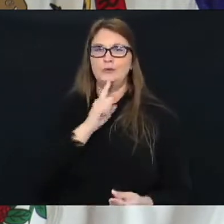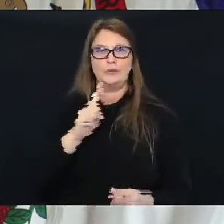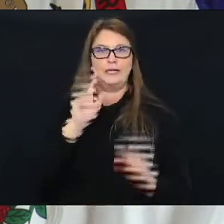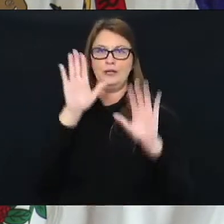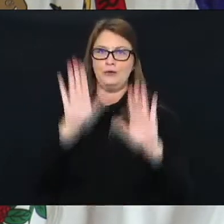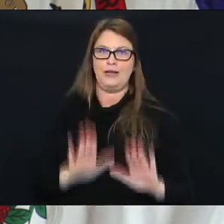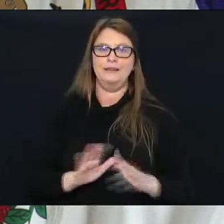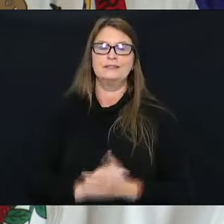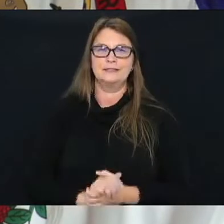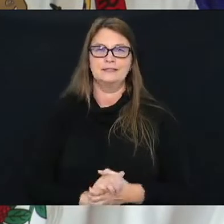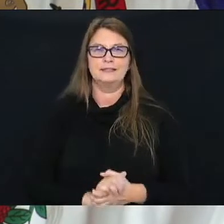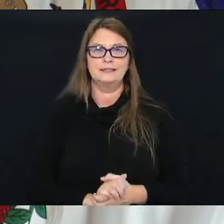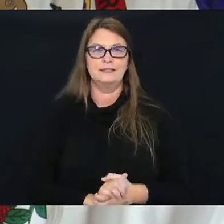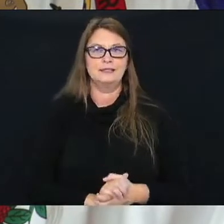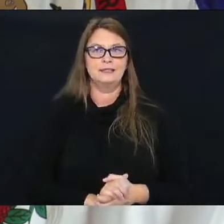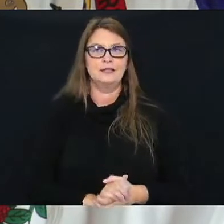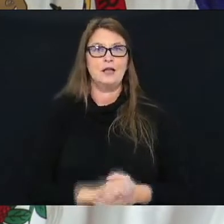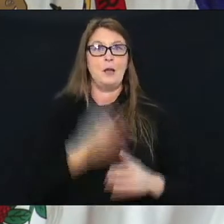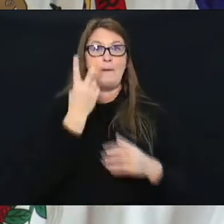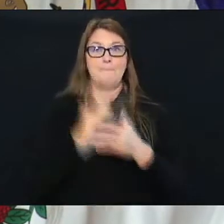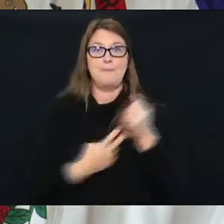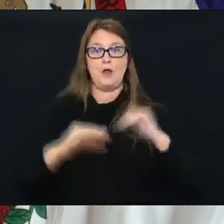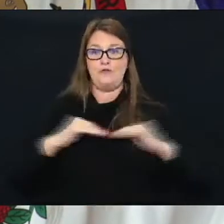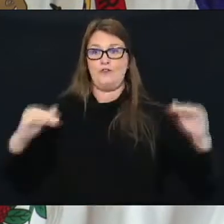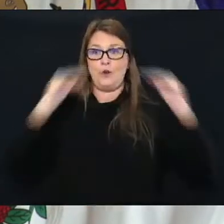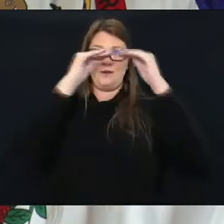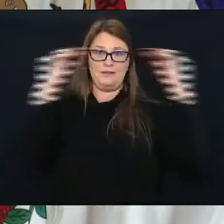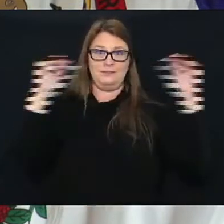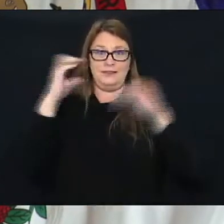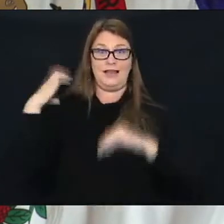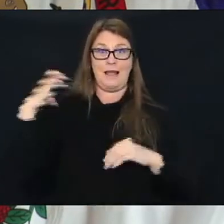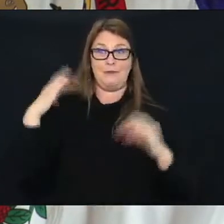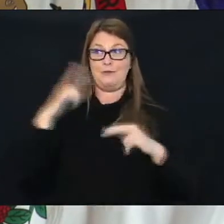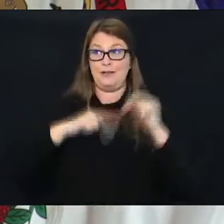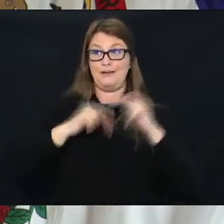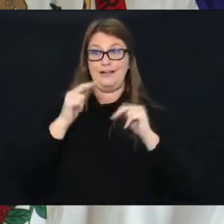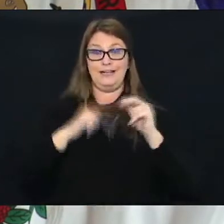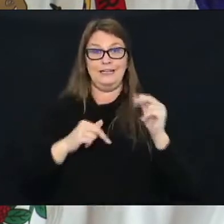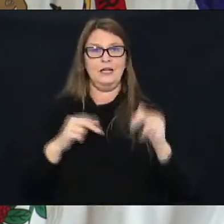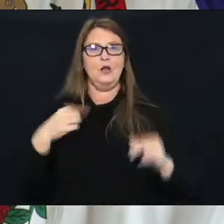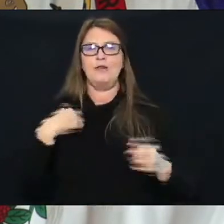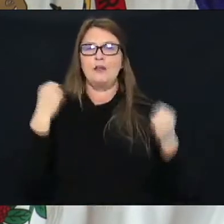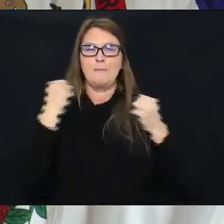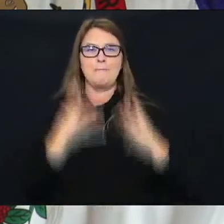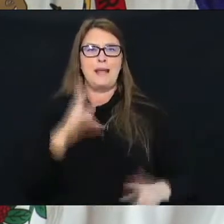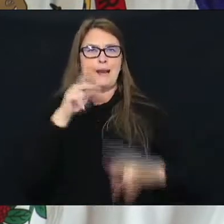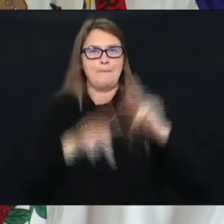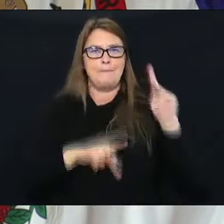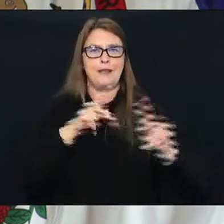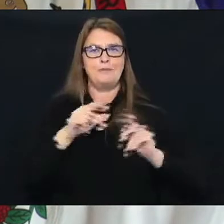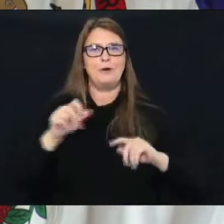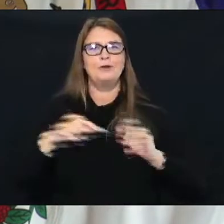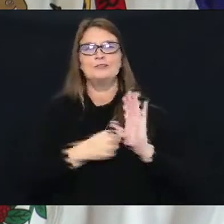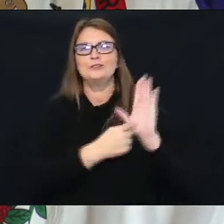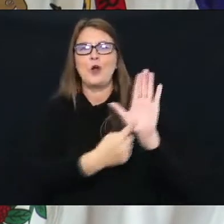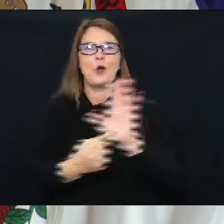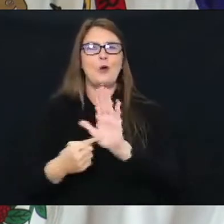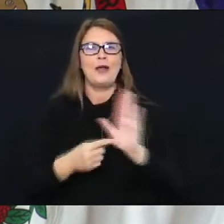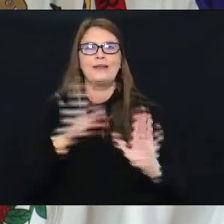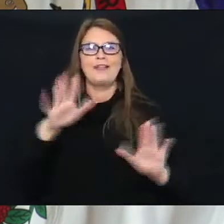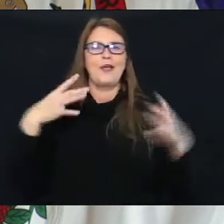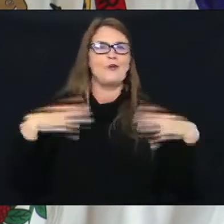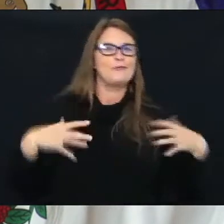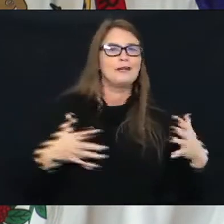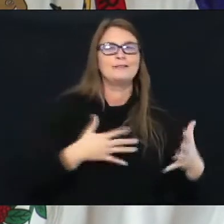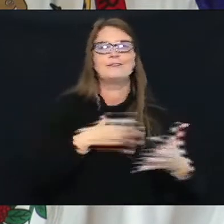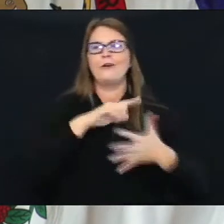believable. On both floors of the Capitol right now, all over the Capitol, there's all kinds of people showing their wares and showing,